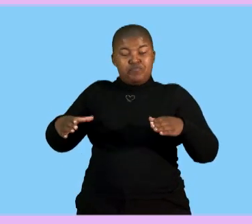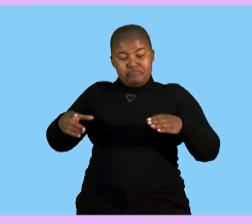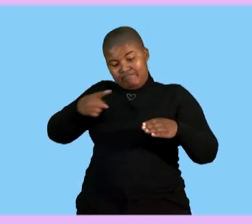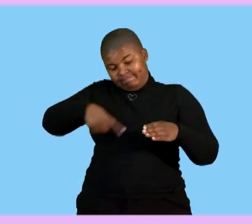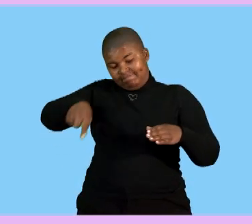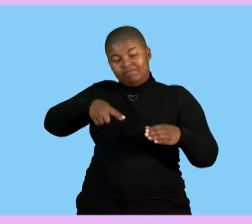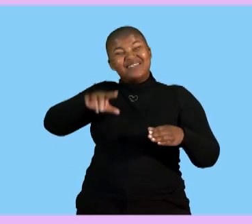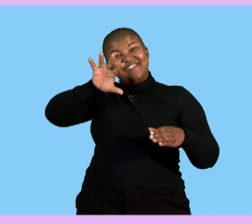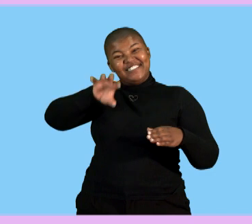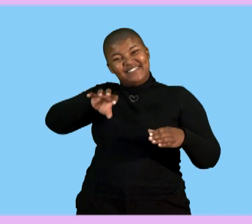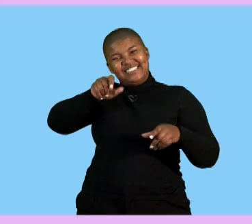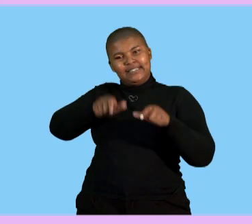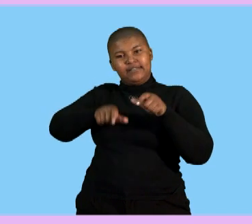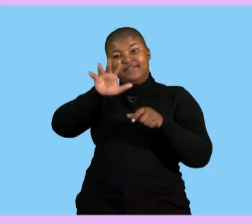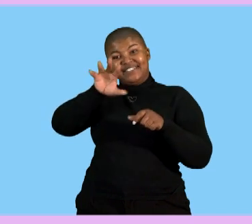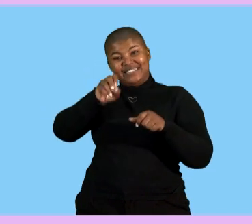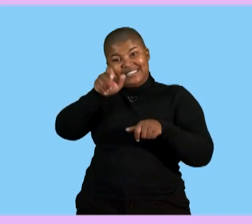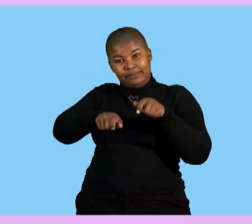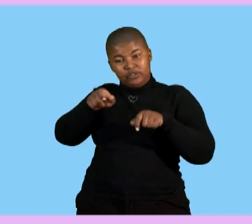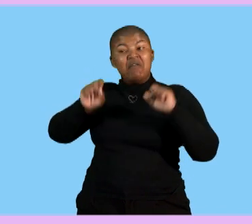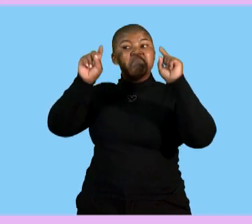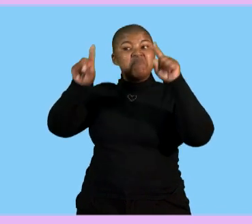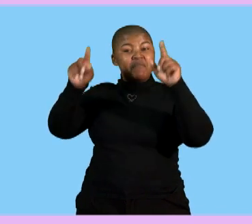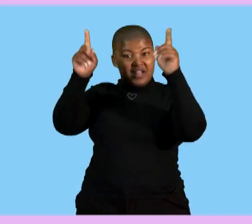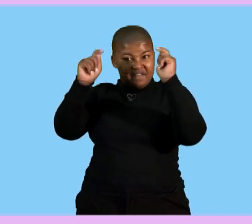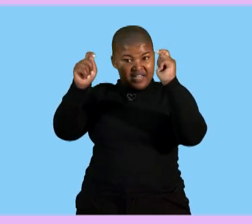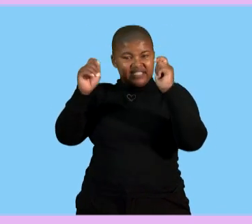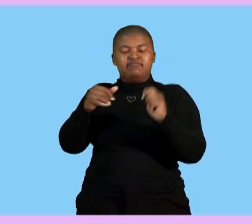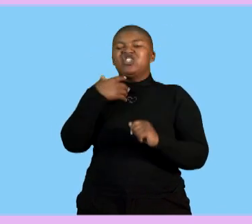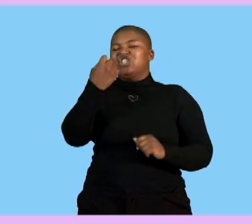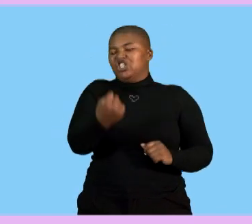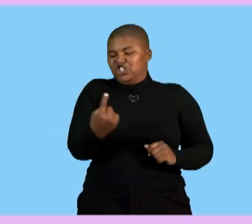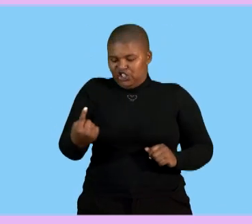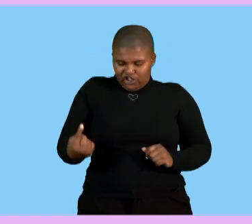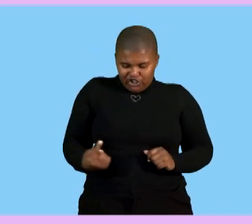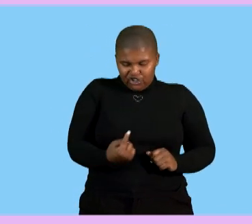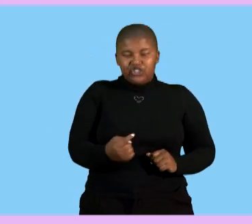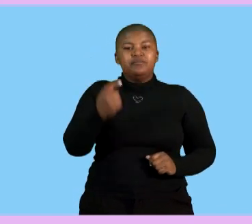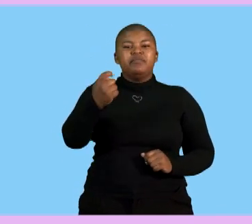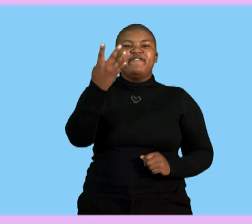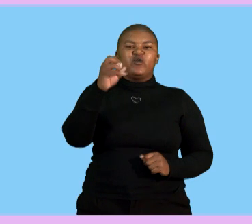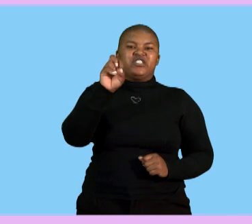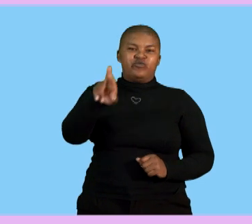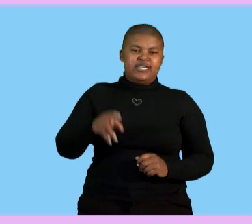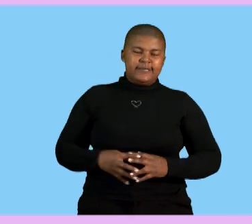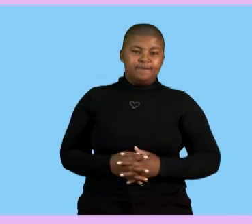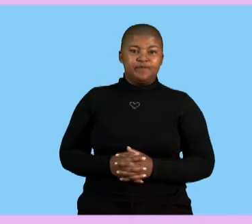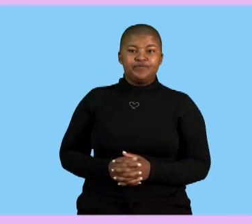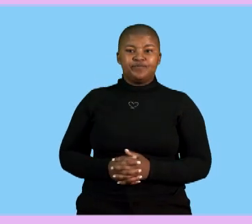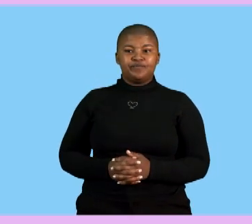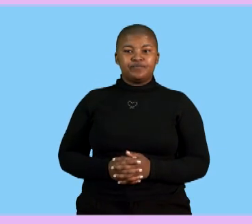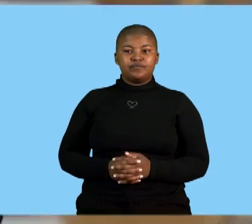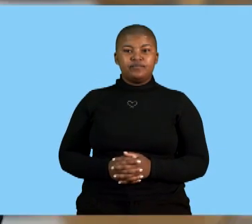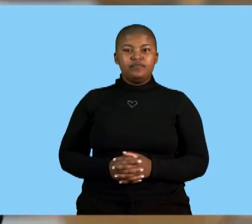of 50 people go to the event, they will pay 40 Rand per person.